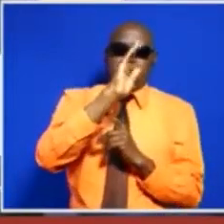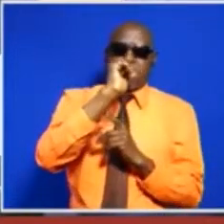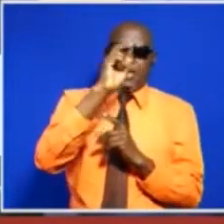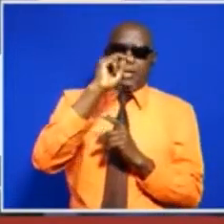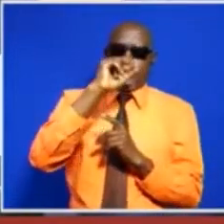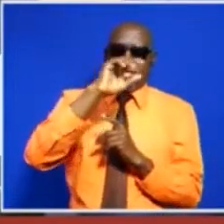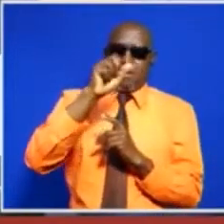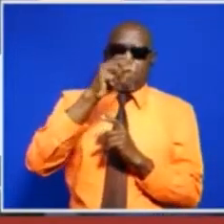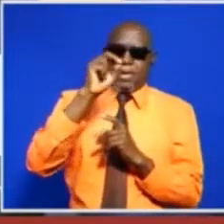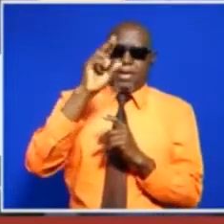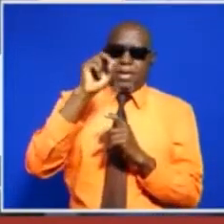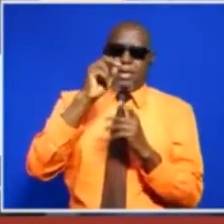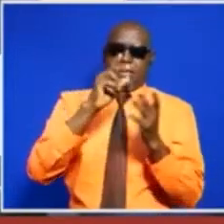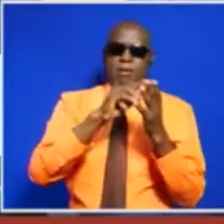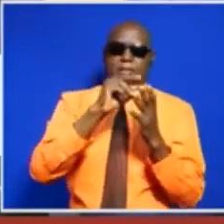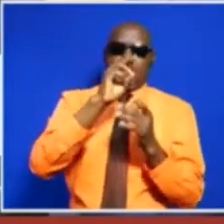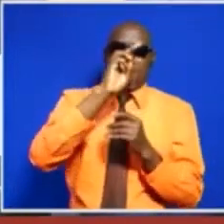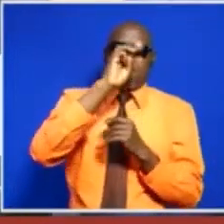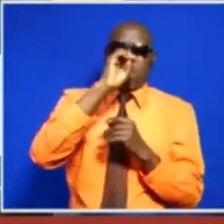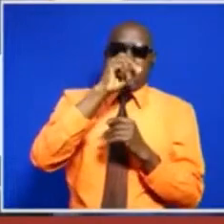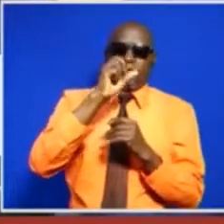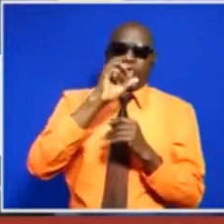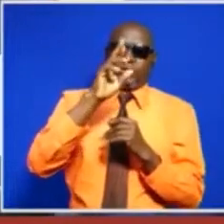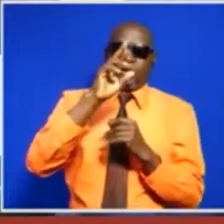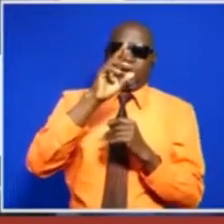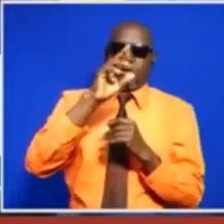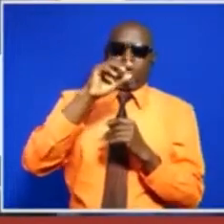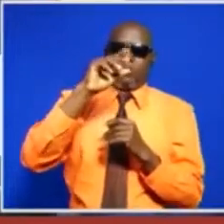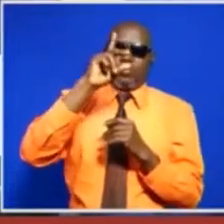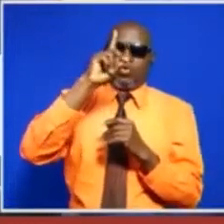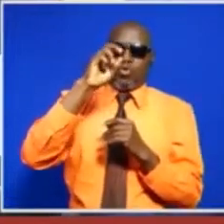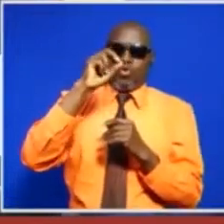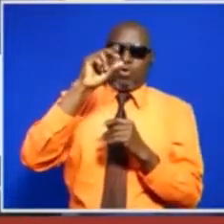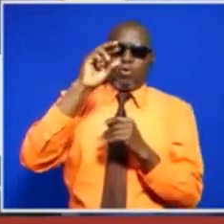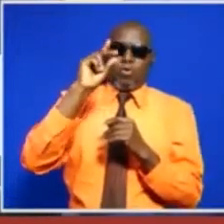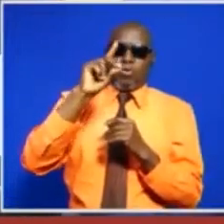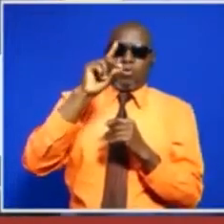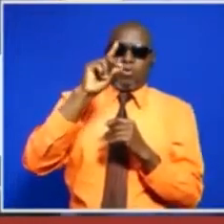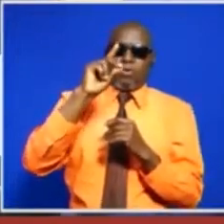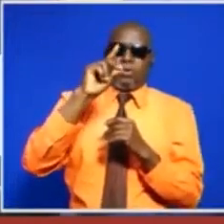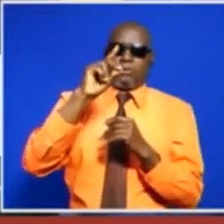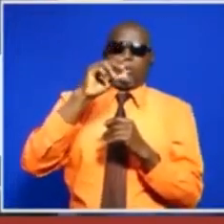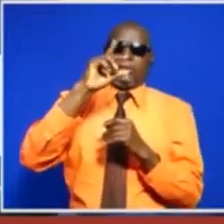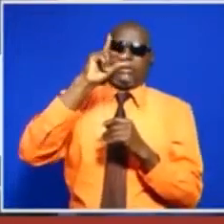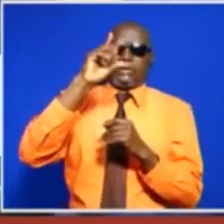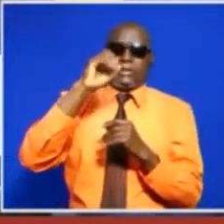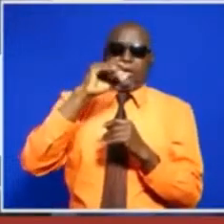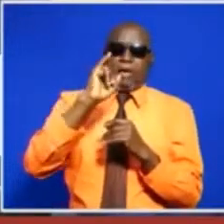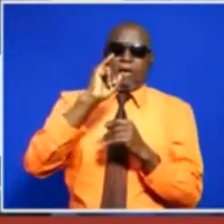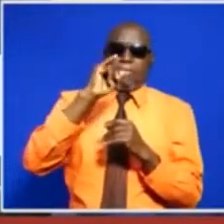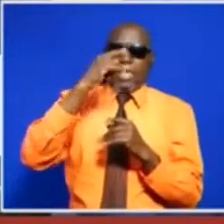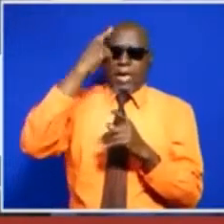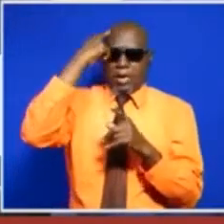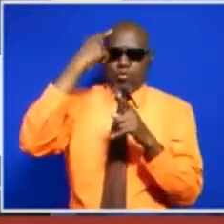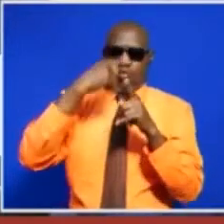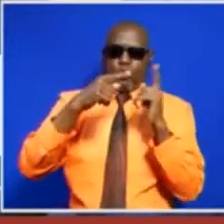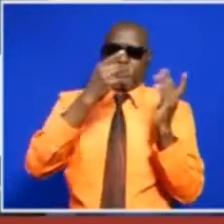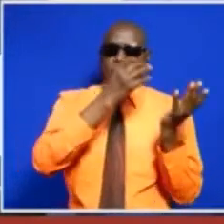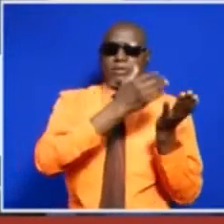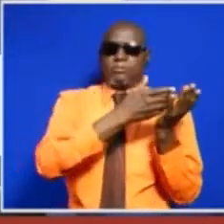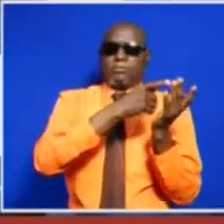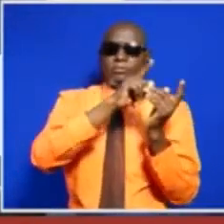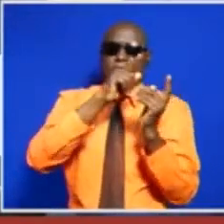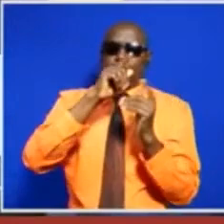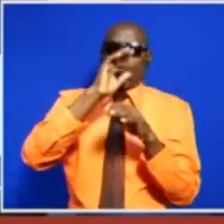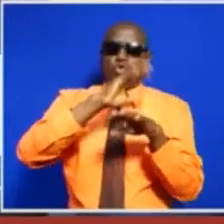aka Major Donk, of Embakasi Central, were summoned at the DCI headquarters over allegations